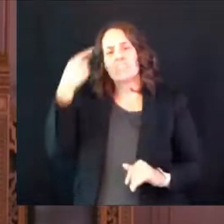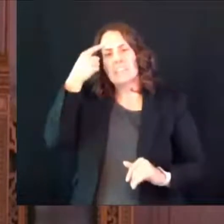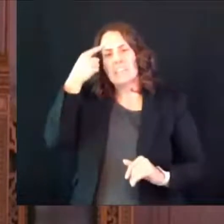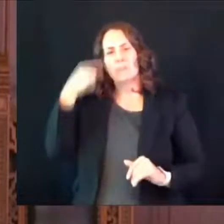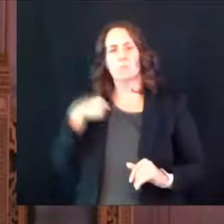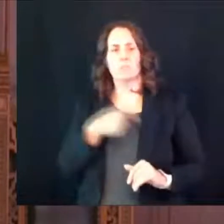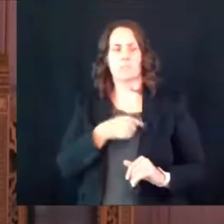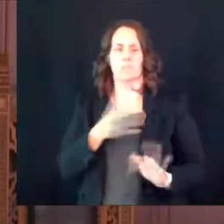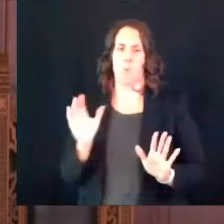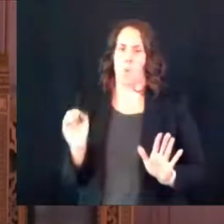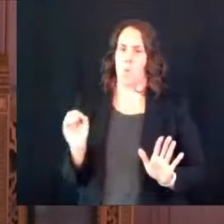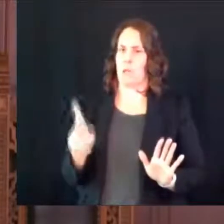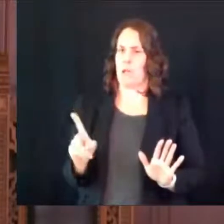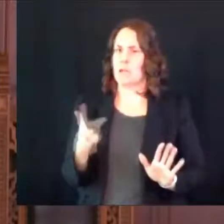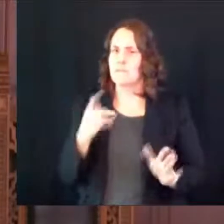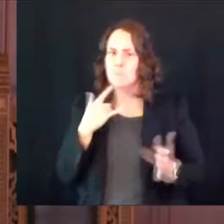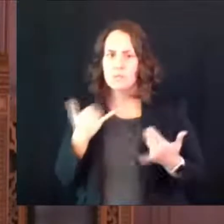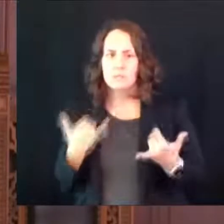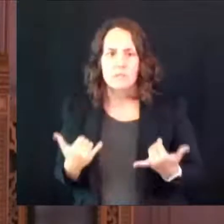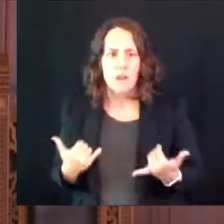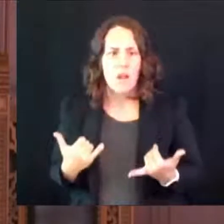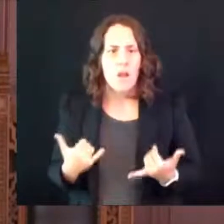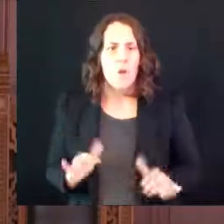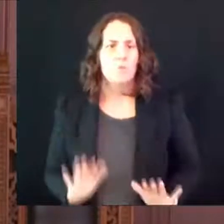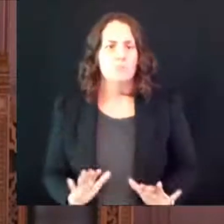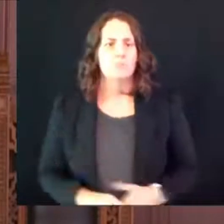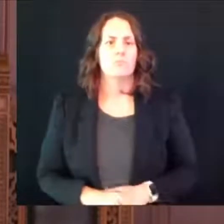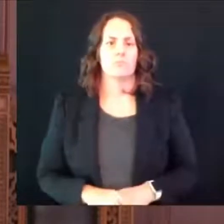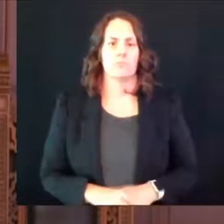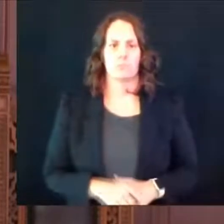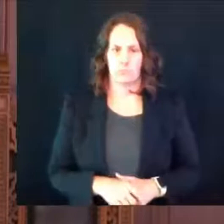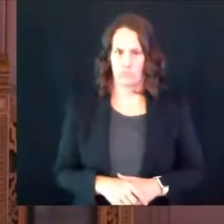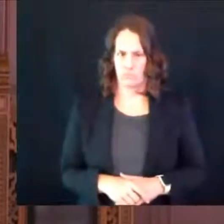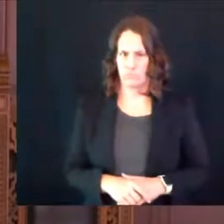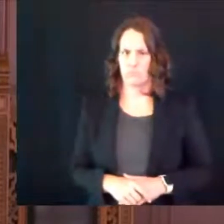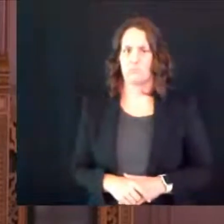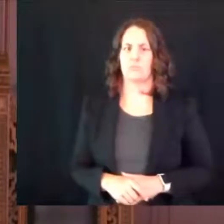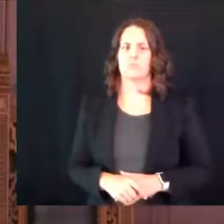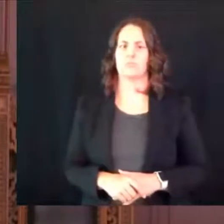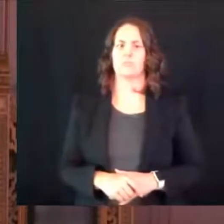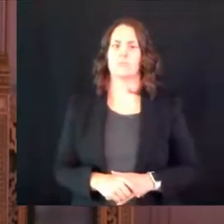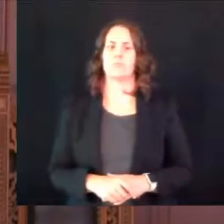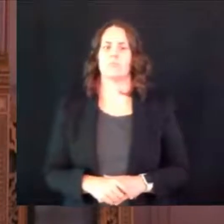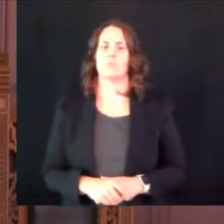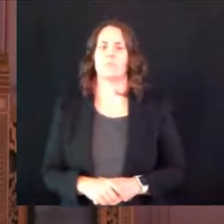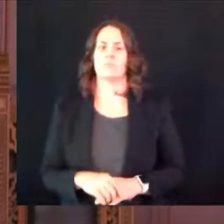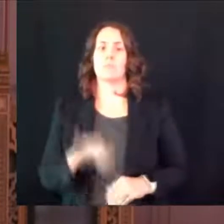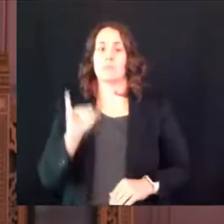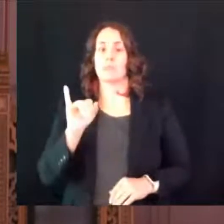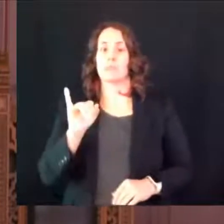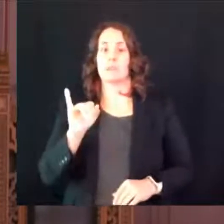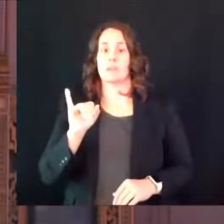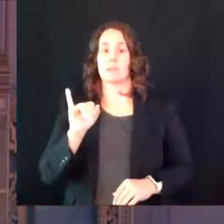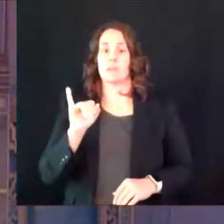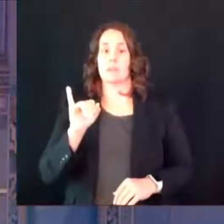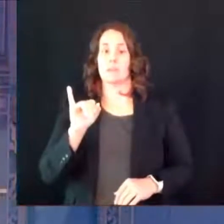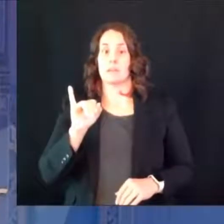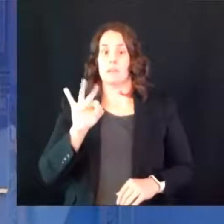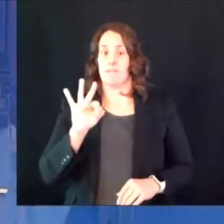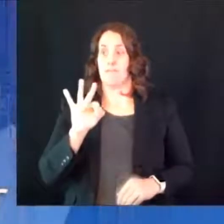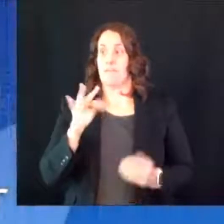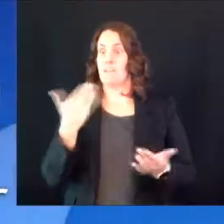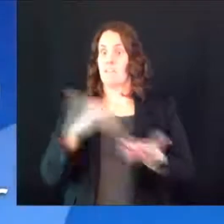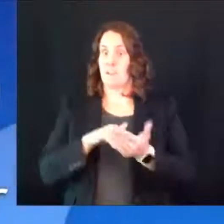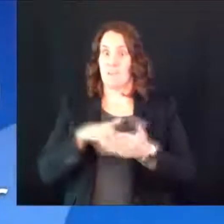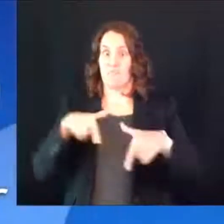us a chance to take a breath and move forward in case there is another surge. All right, and the